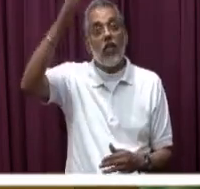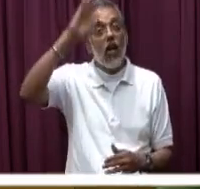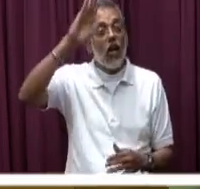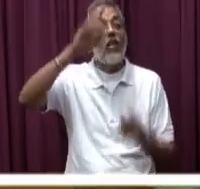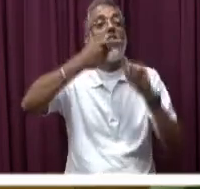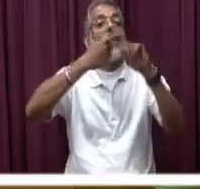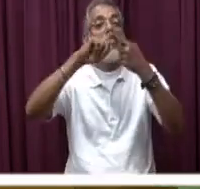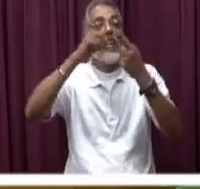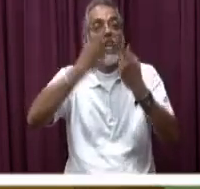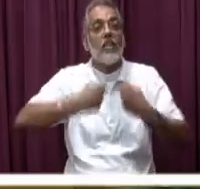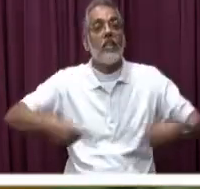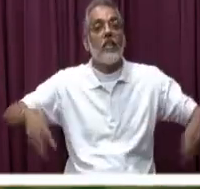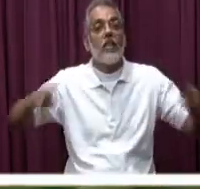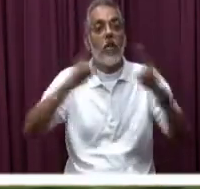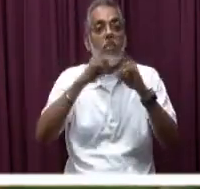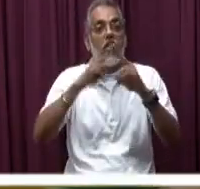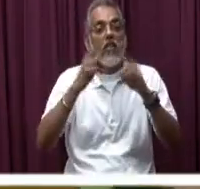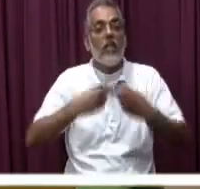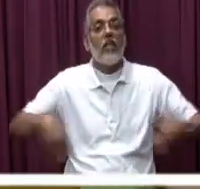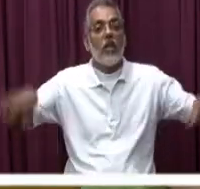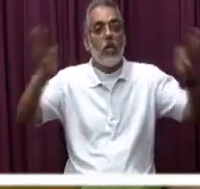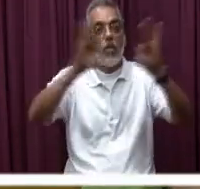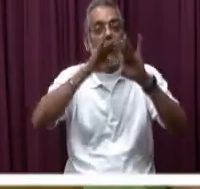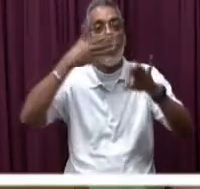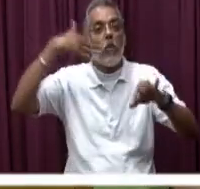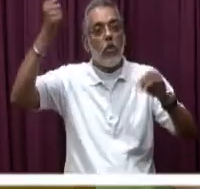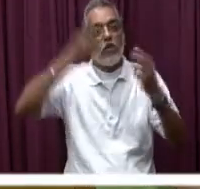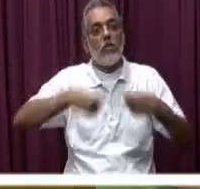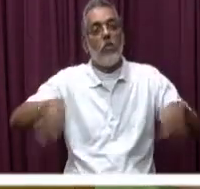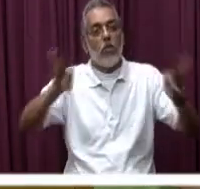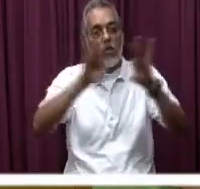And after that, everything else falls into line.